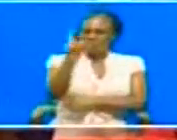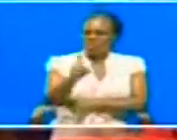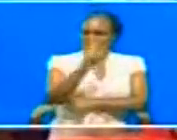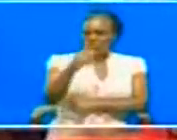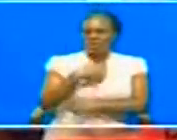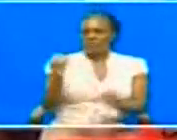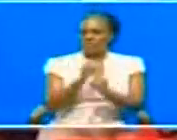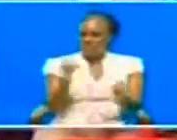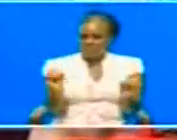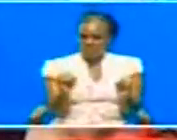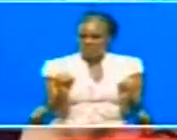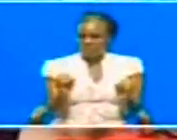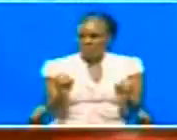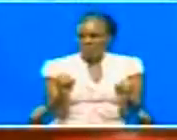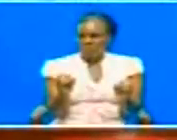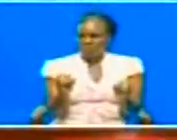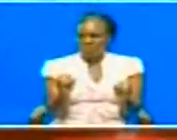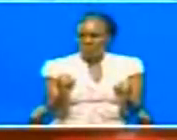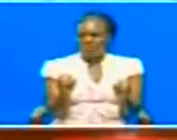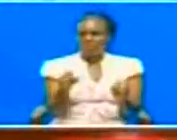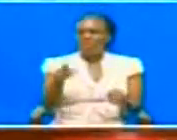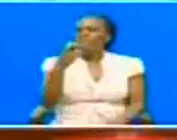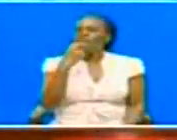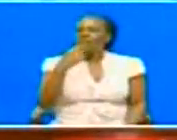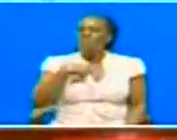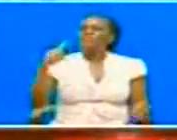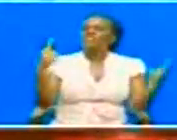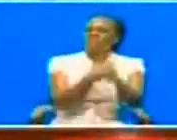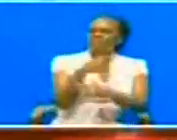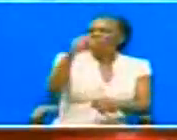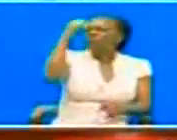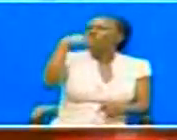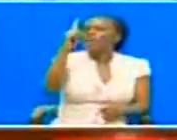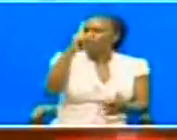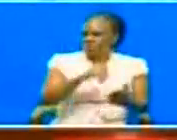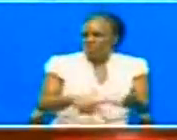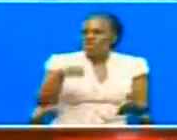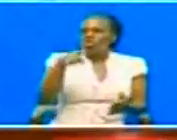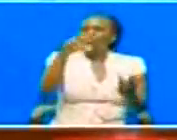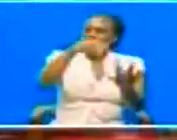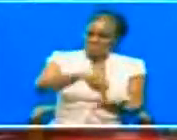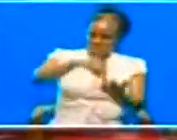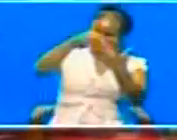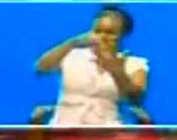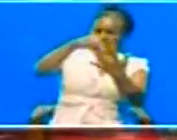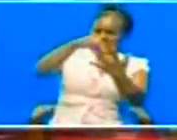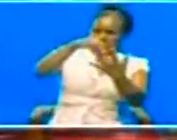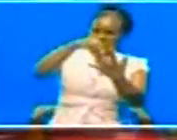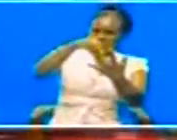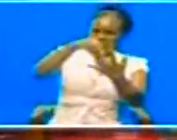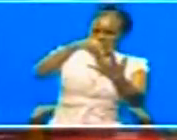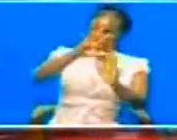questions later. What if they go out and say, Mommy, they're laughing at me because I'm different from them? What would you tell them? You are unique and you are special.